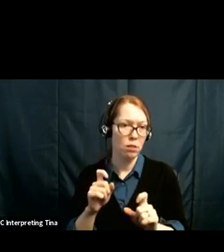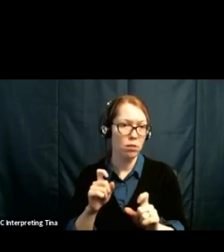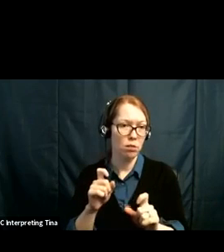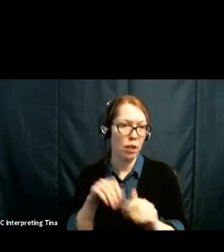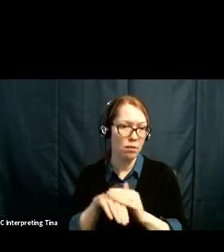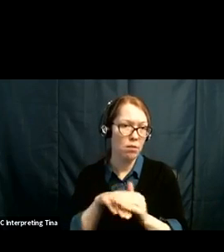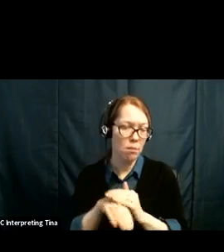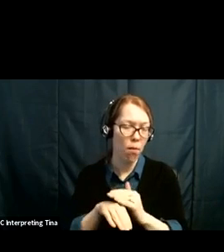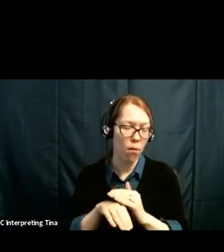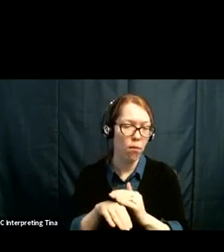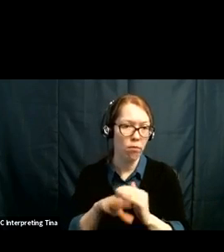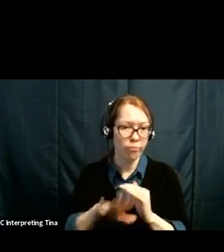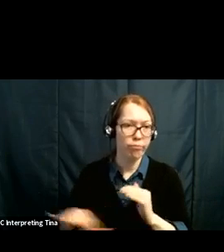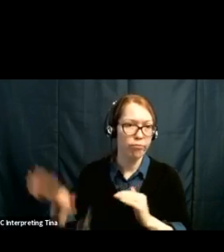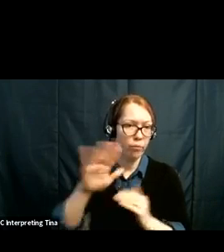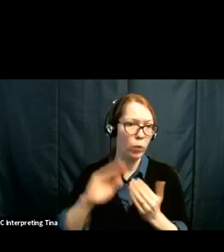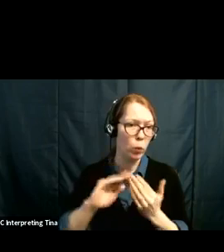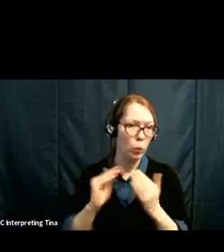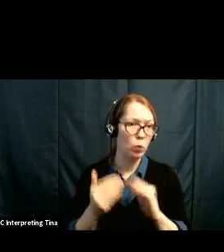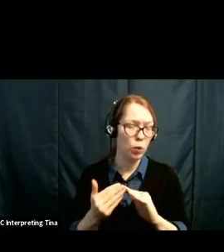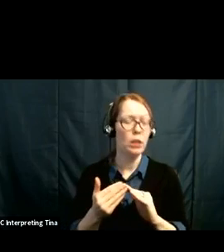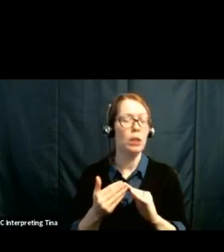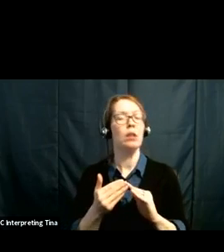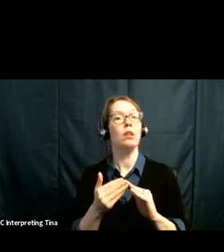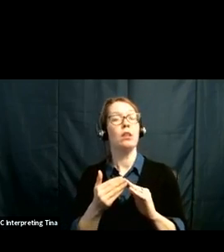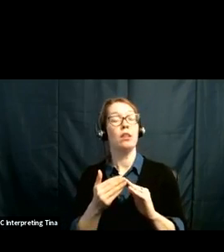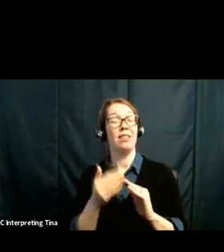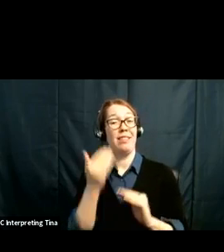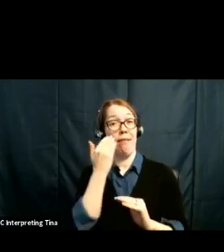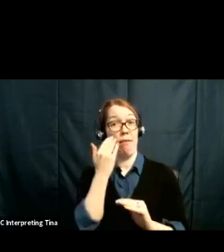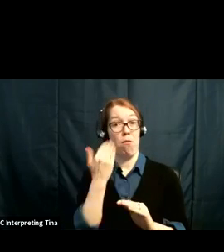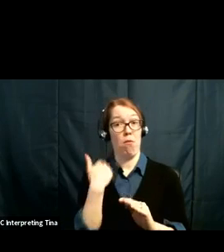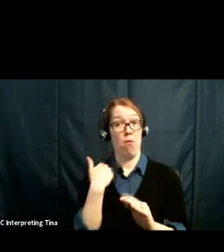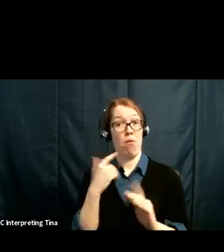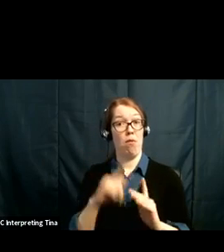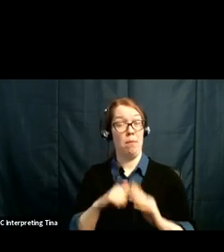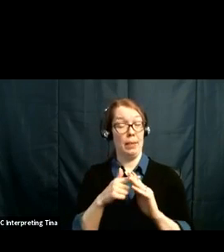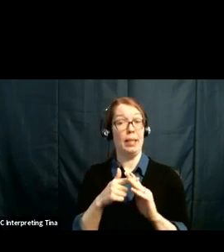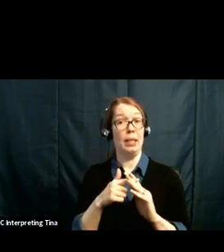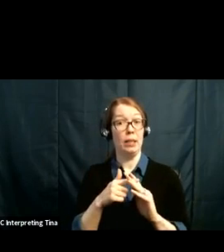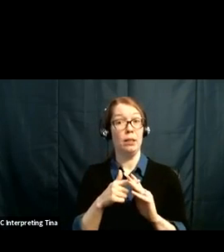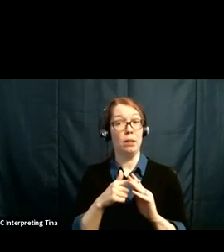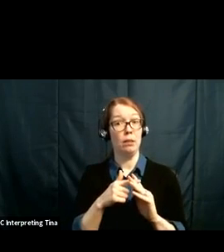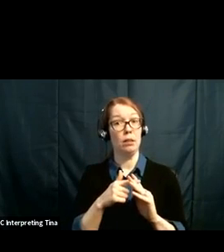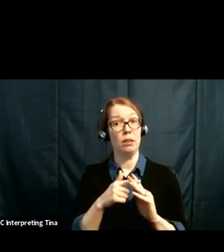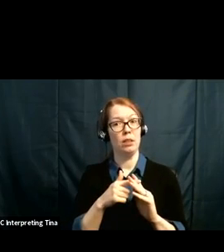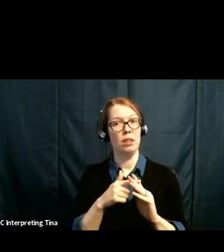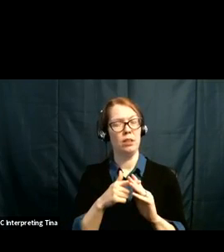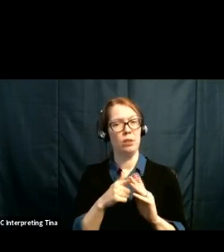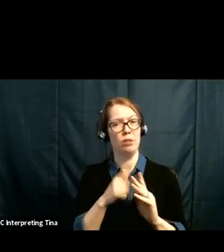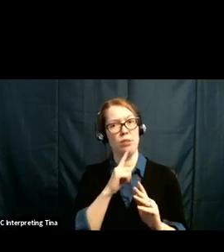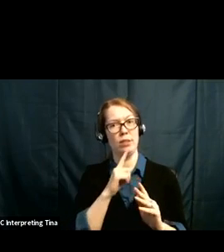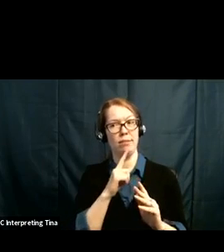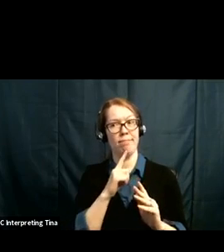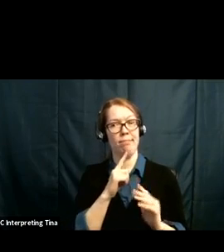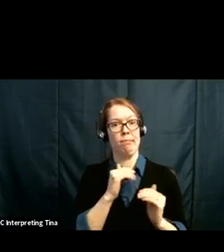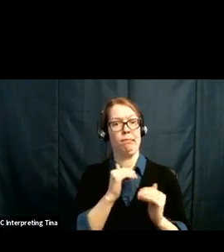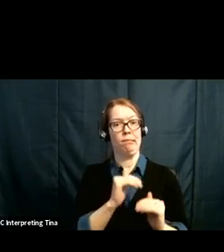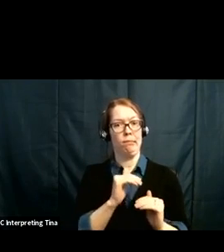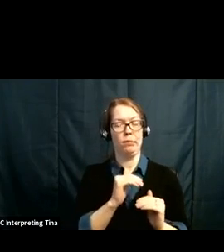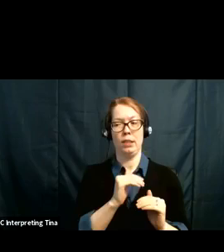in our community. I know that in the beginning that it was more limited, but we